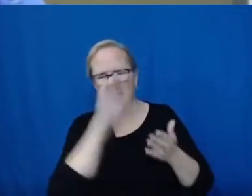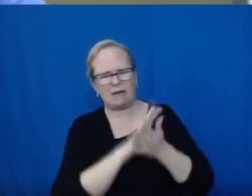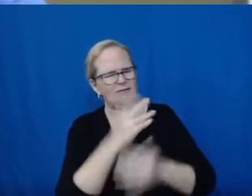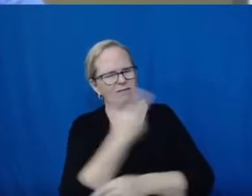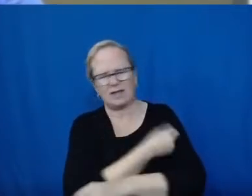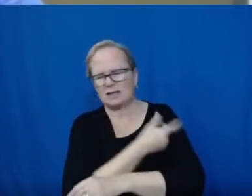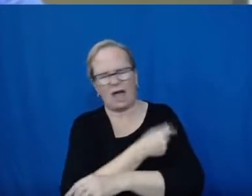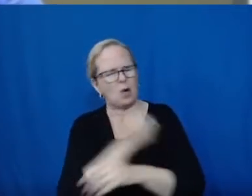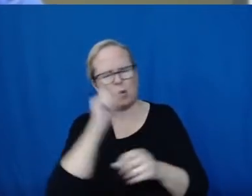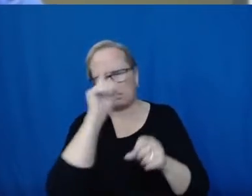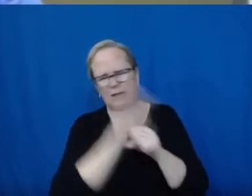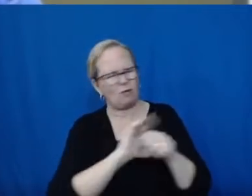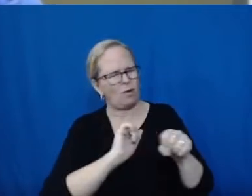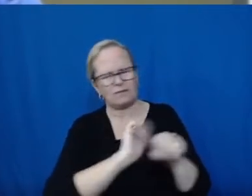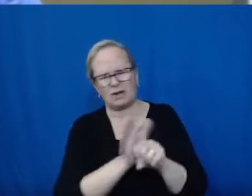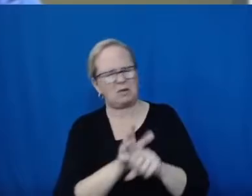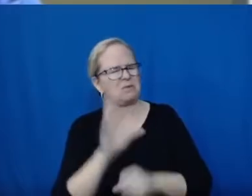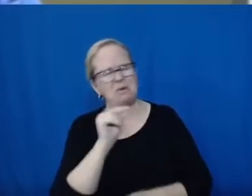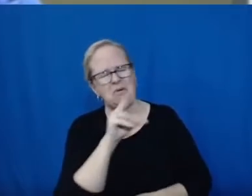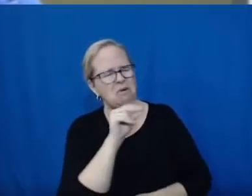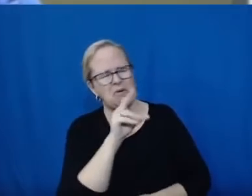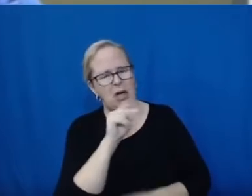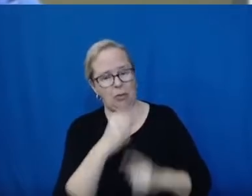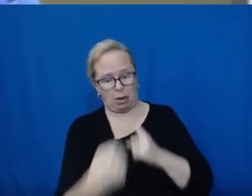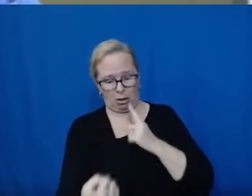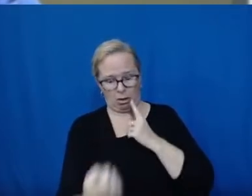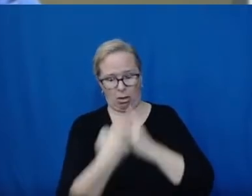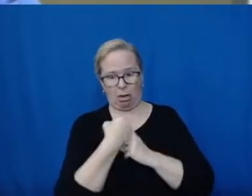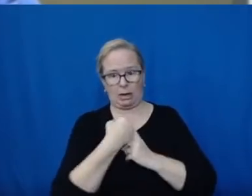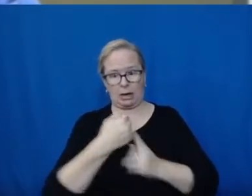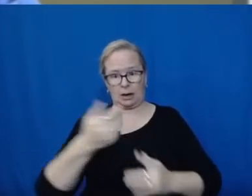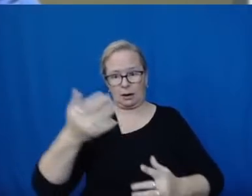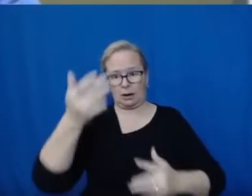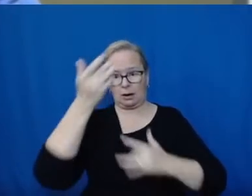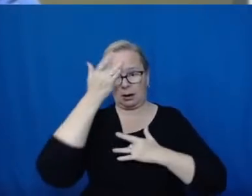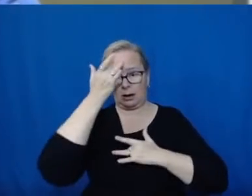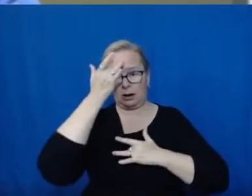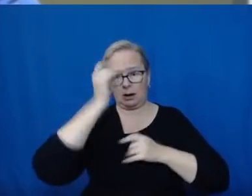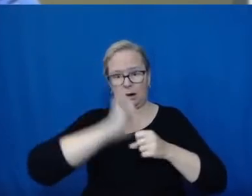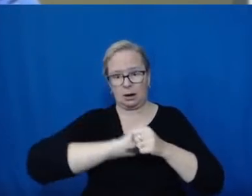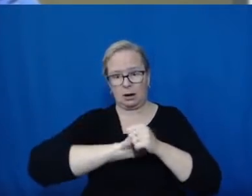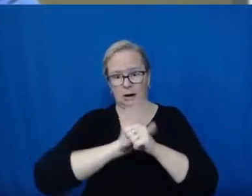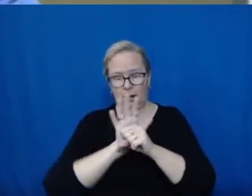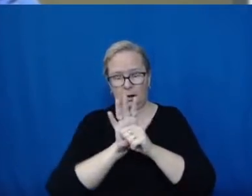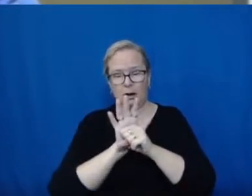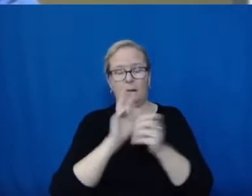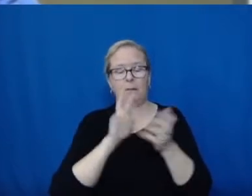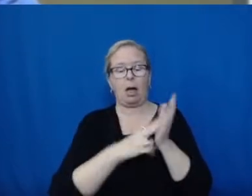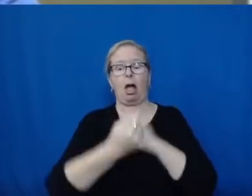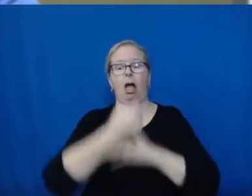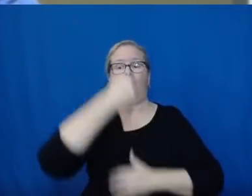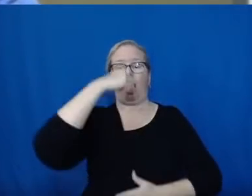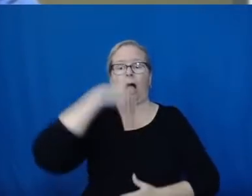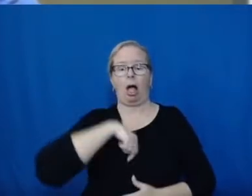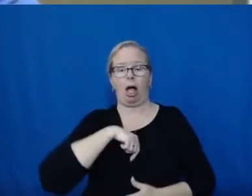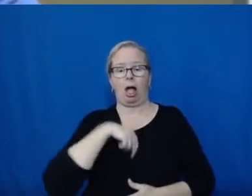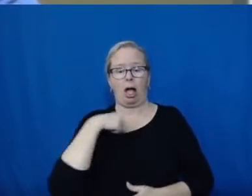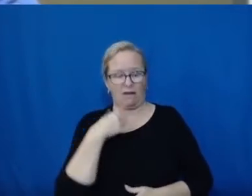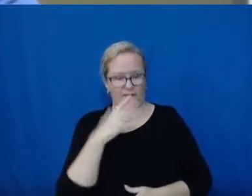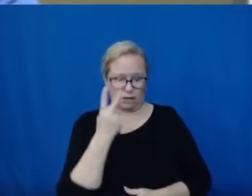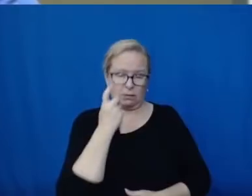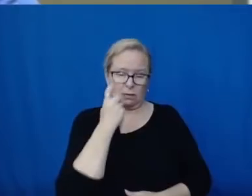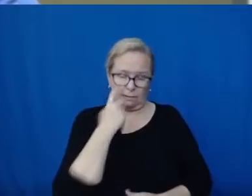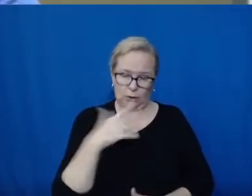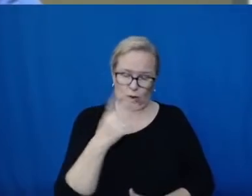COVID call their family and say that they're going to the intensive care unit to be intubated because they have been struggling to